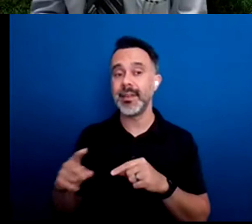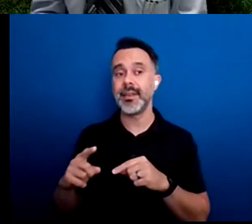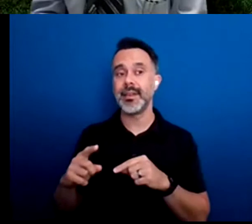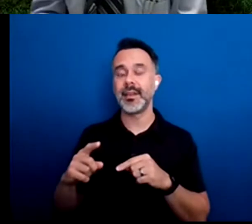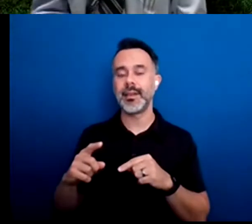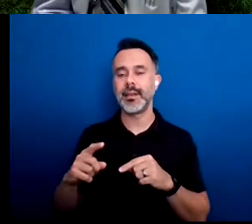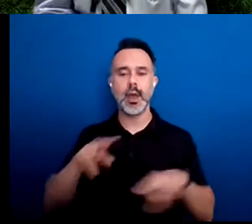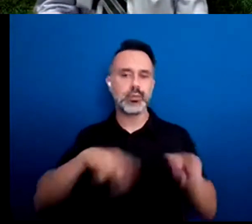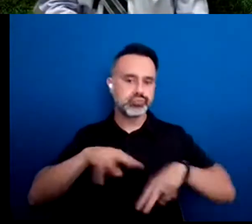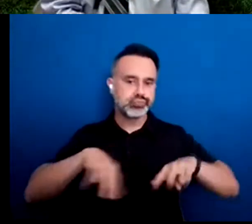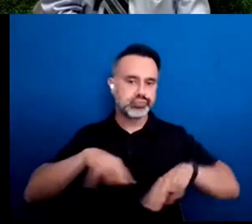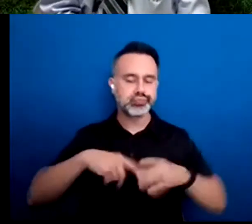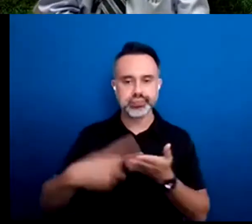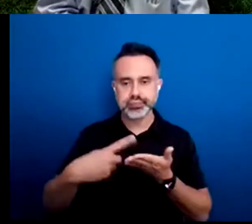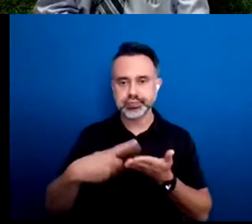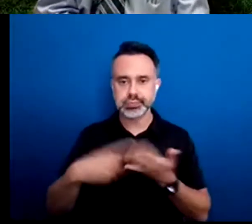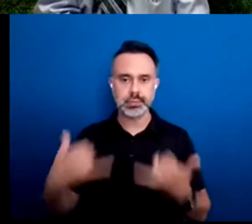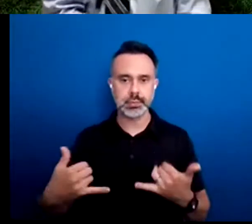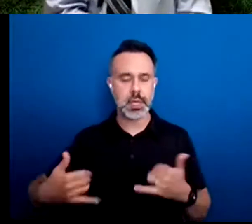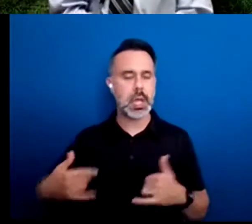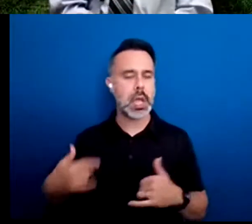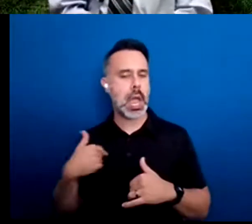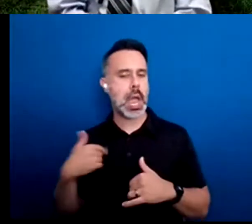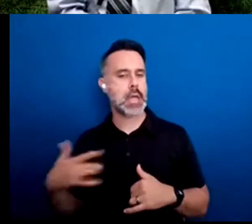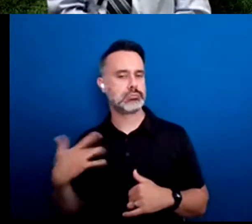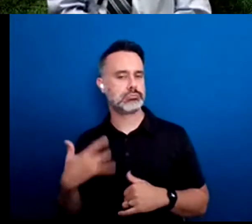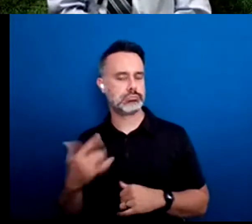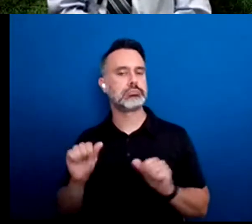able to have their events in the fall.